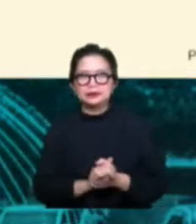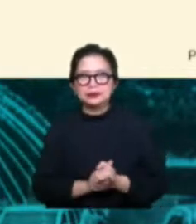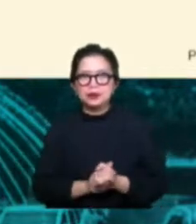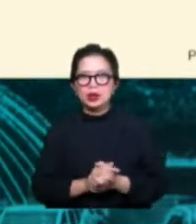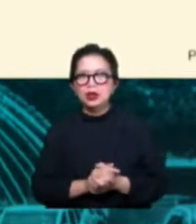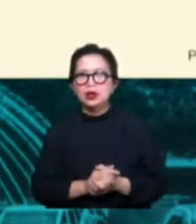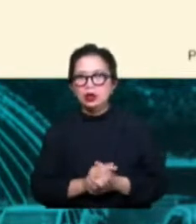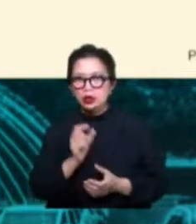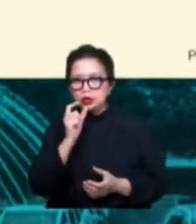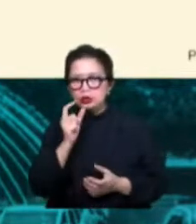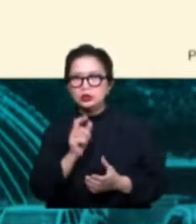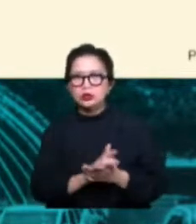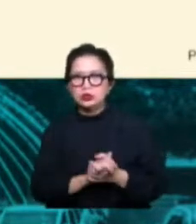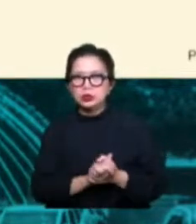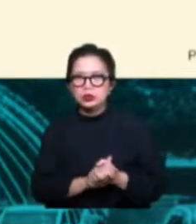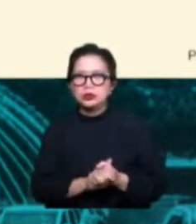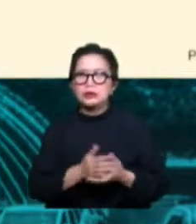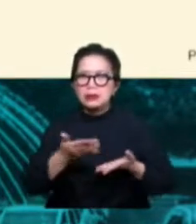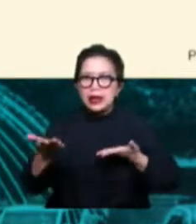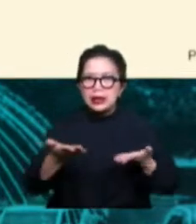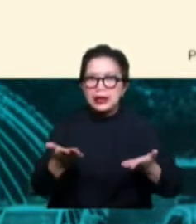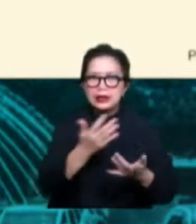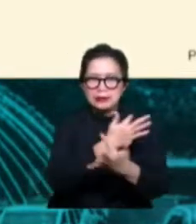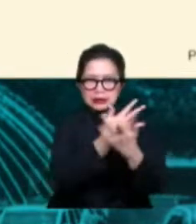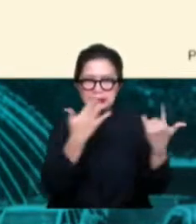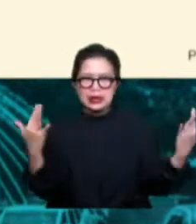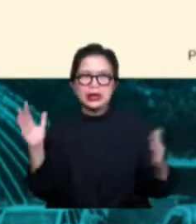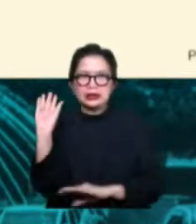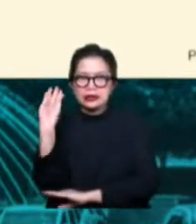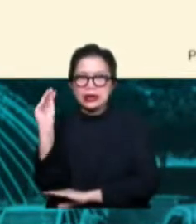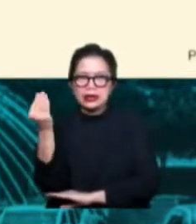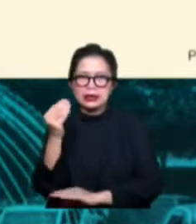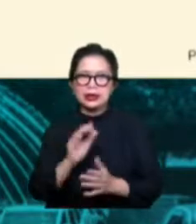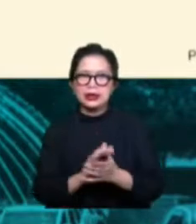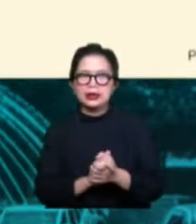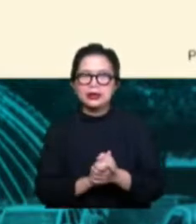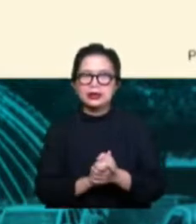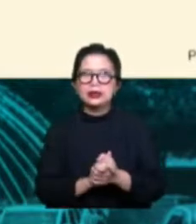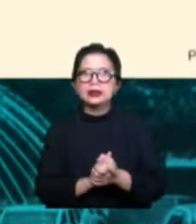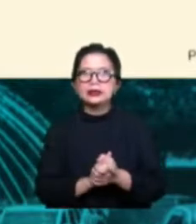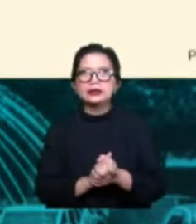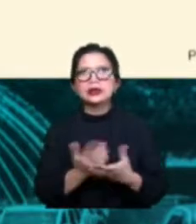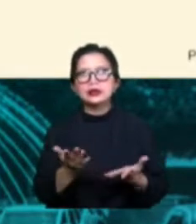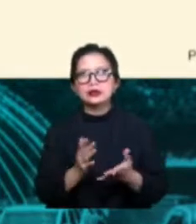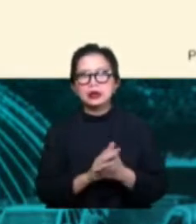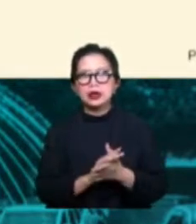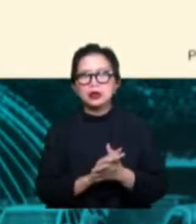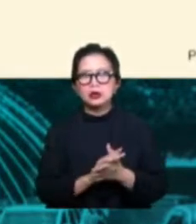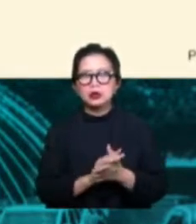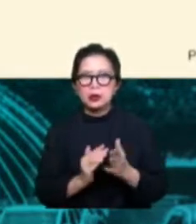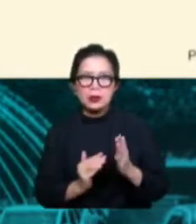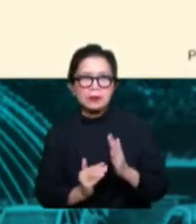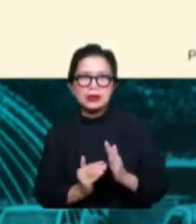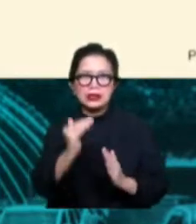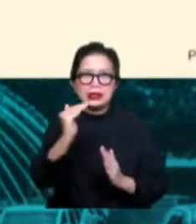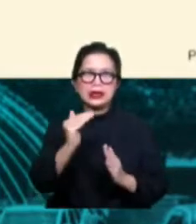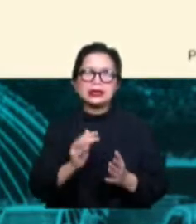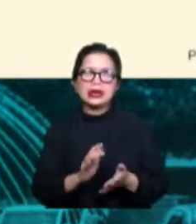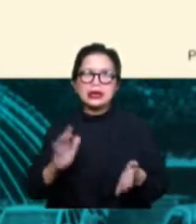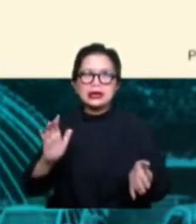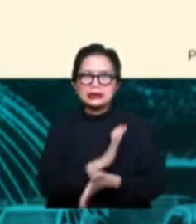evolving labor market. We are very welcome for the collaborator to create healthier, fair,